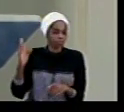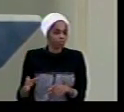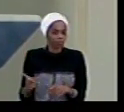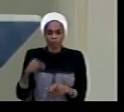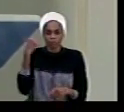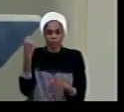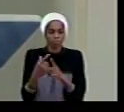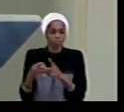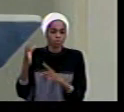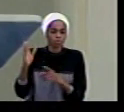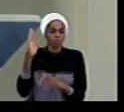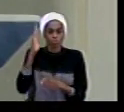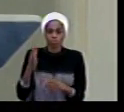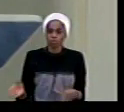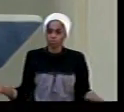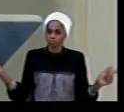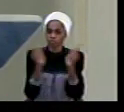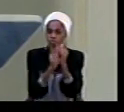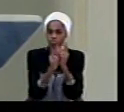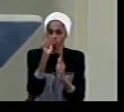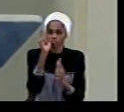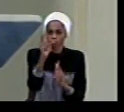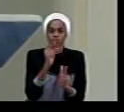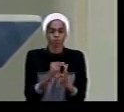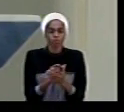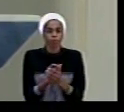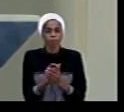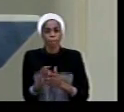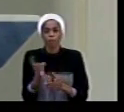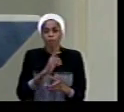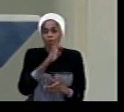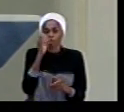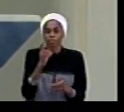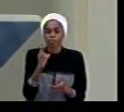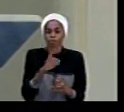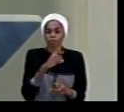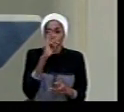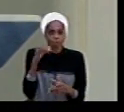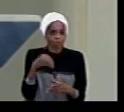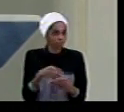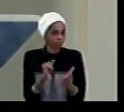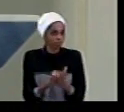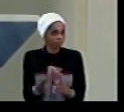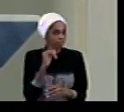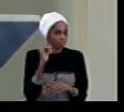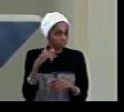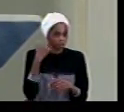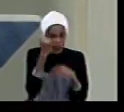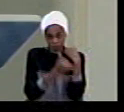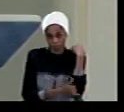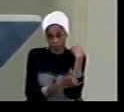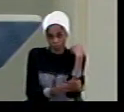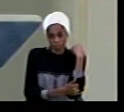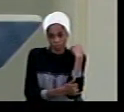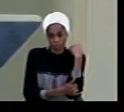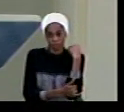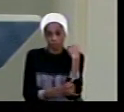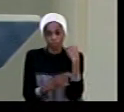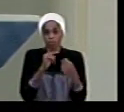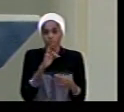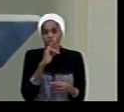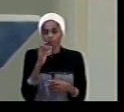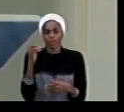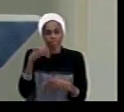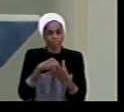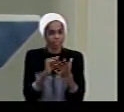will locate you all with that, where you are in that continent, where you are in that country, where you